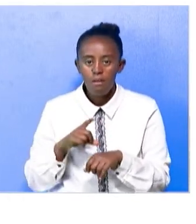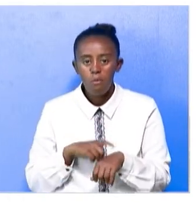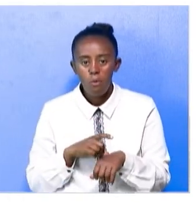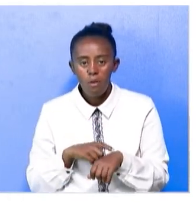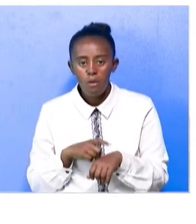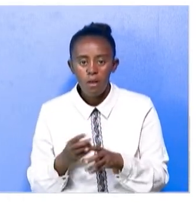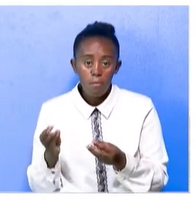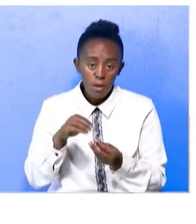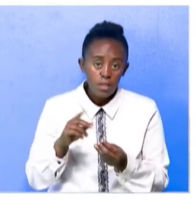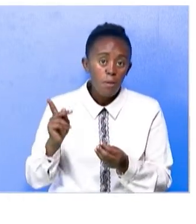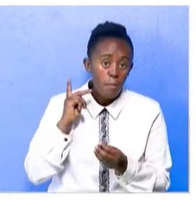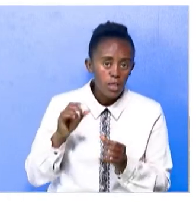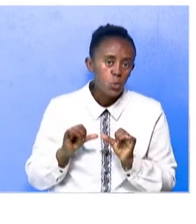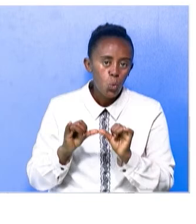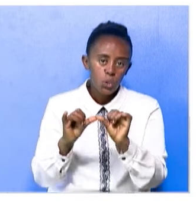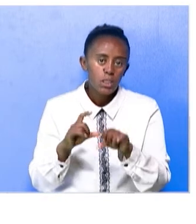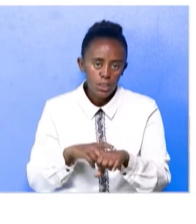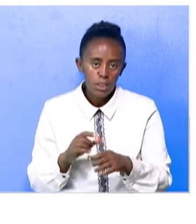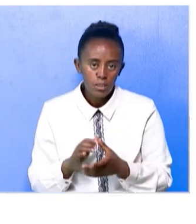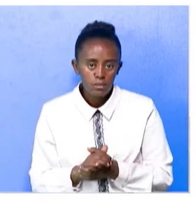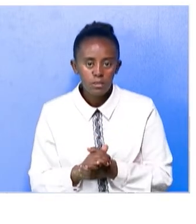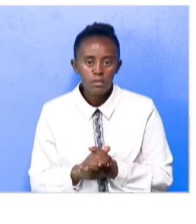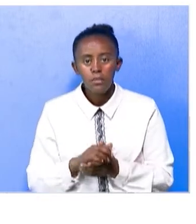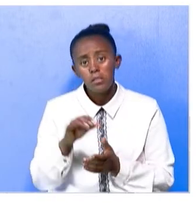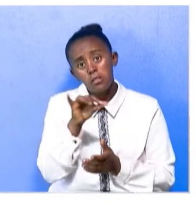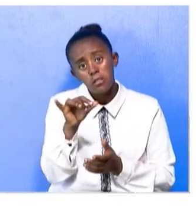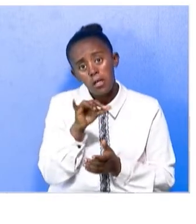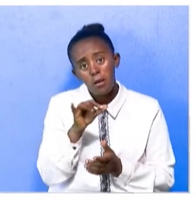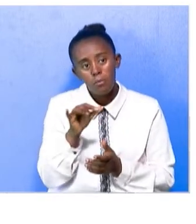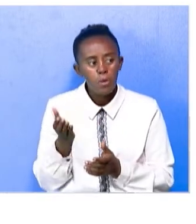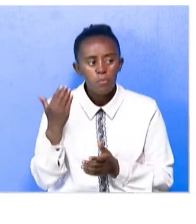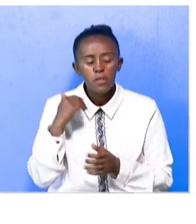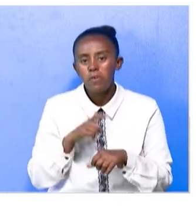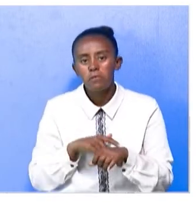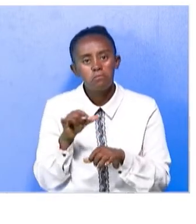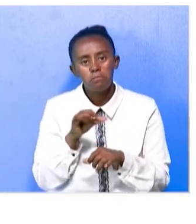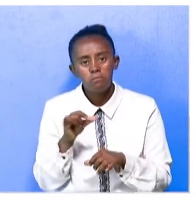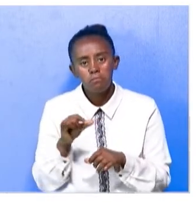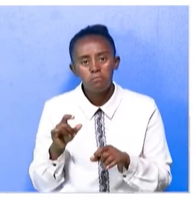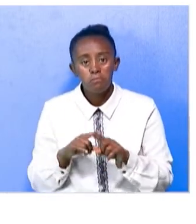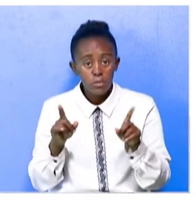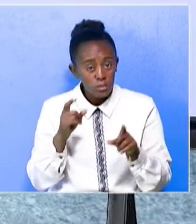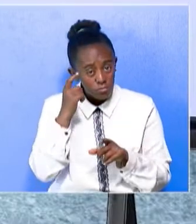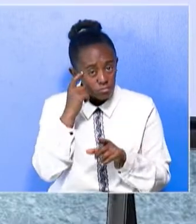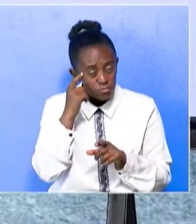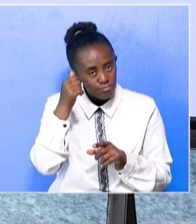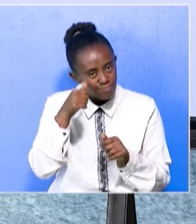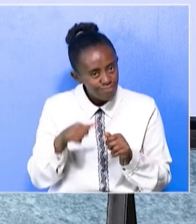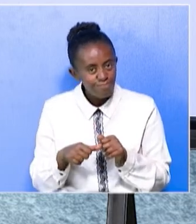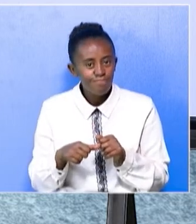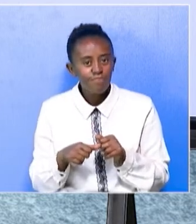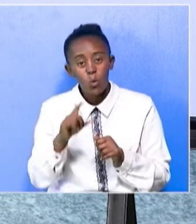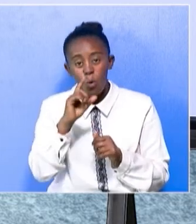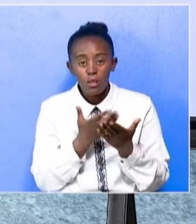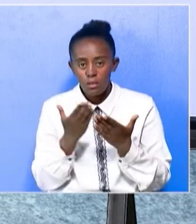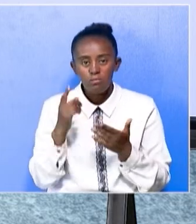plus again past continuous tense. The same with the previous one. But should keep in mind here now one thing